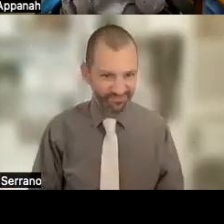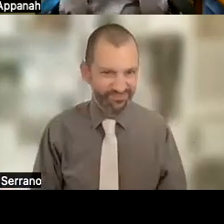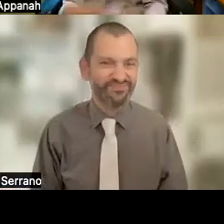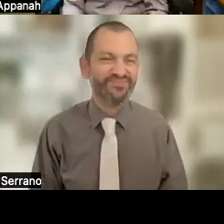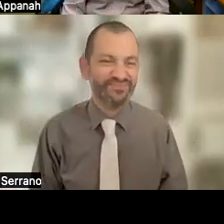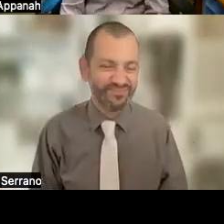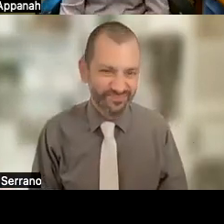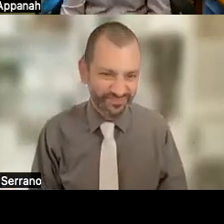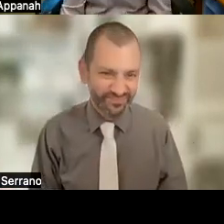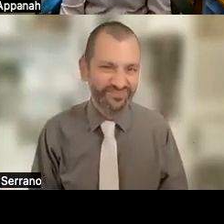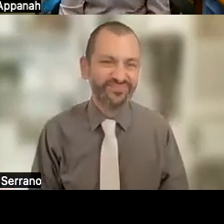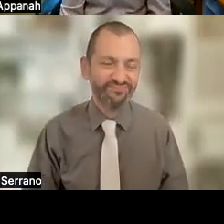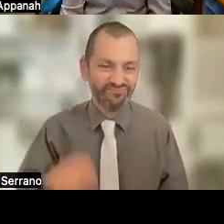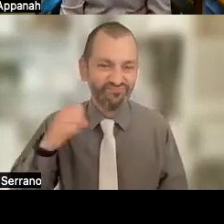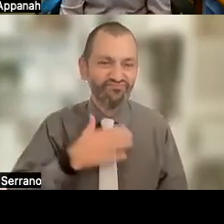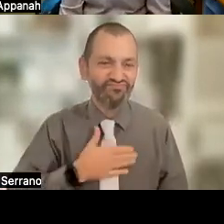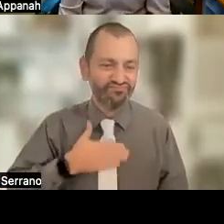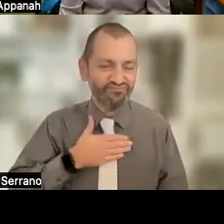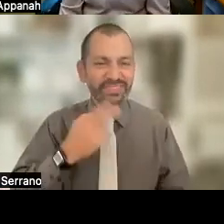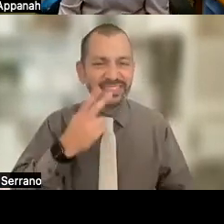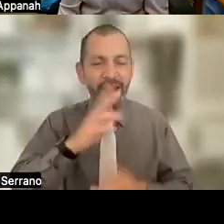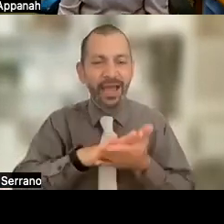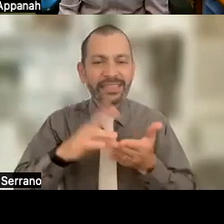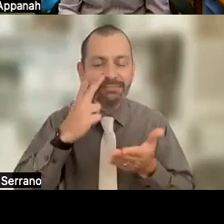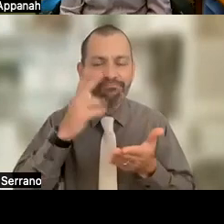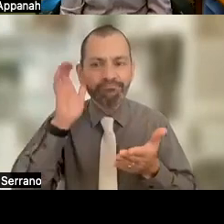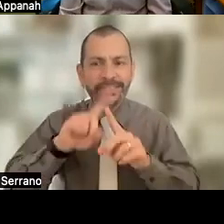Great. Yes, great discussion again.